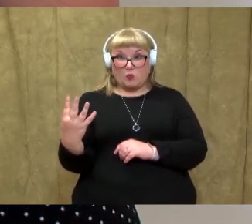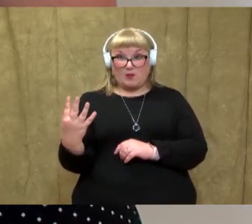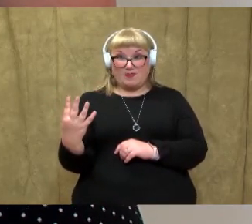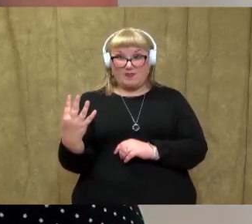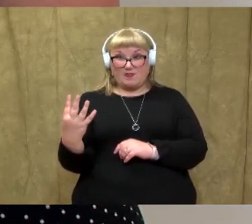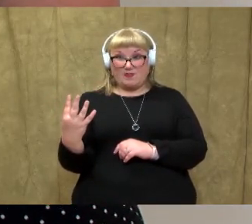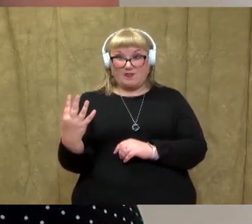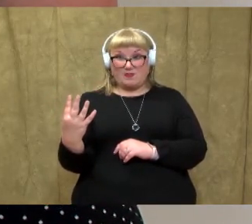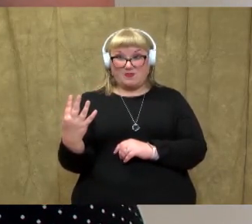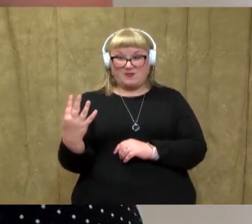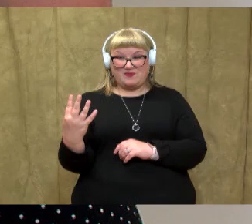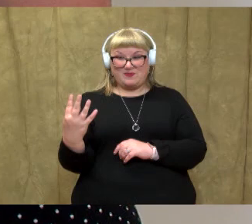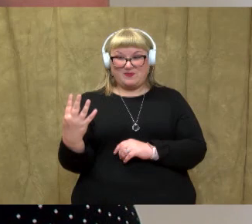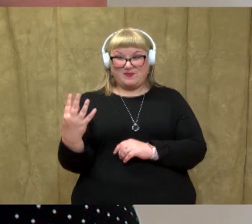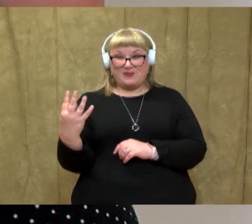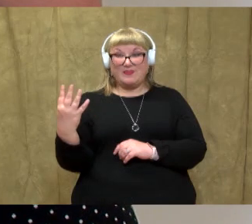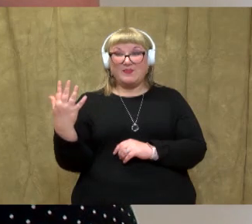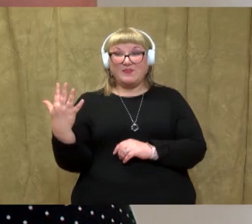4,